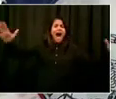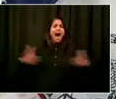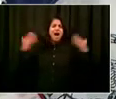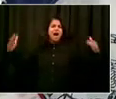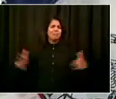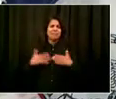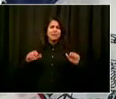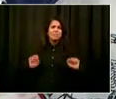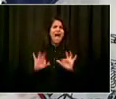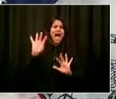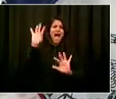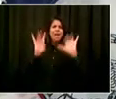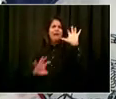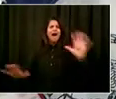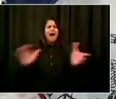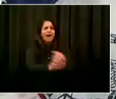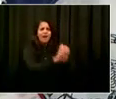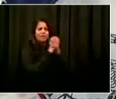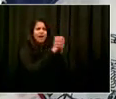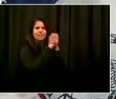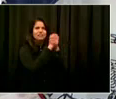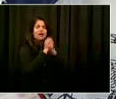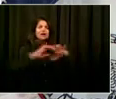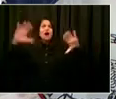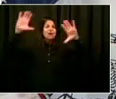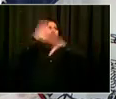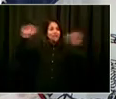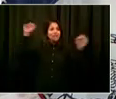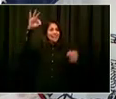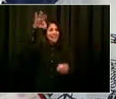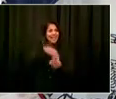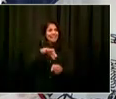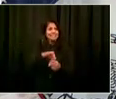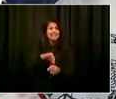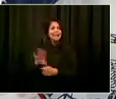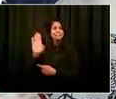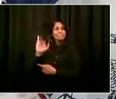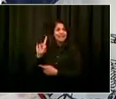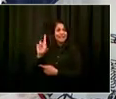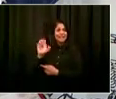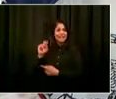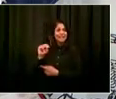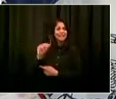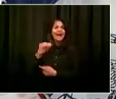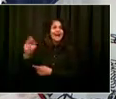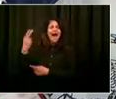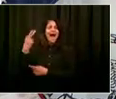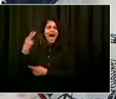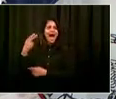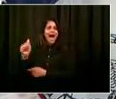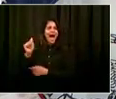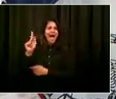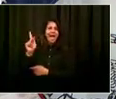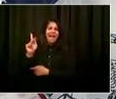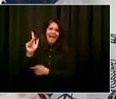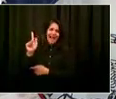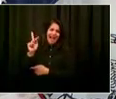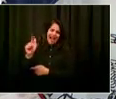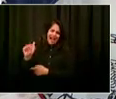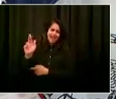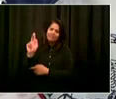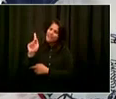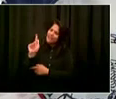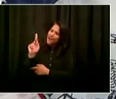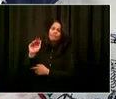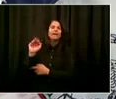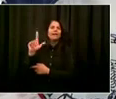Joe Biden and Vice President-elect Kamala Harris. This is a great day for this country and for this city,